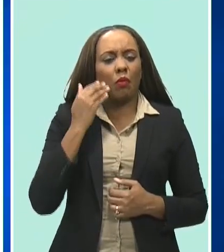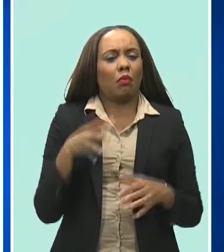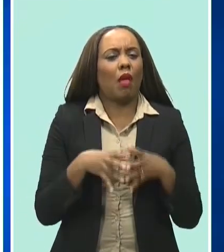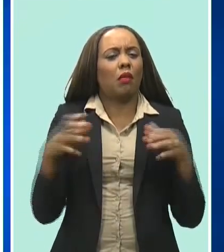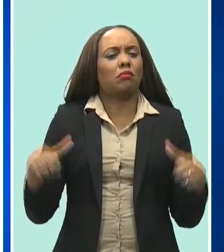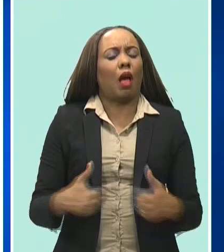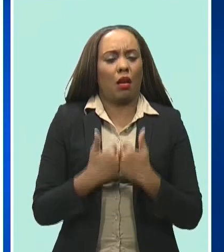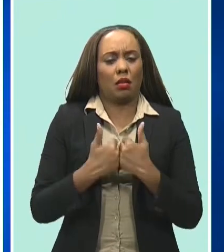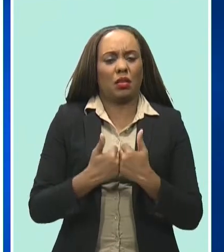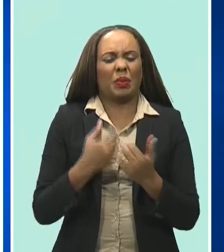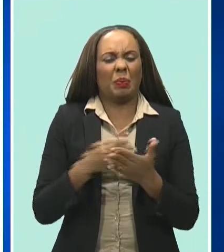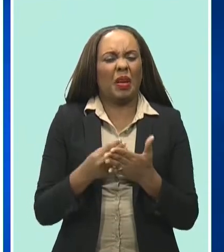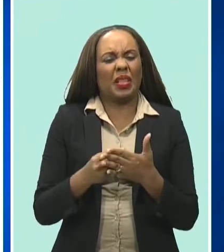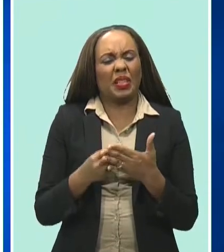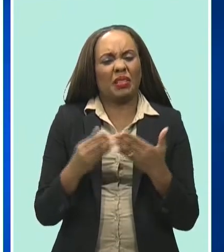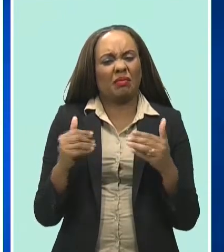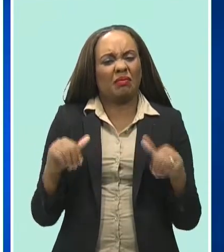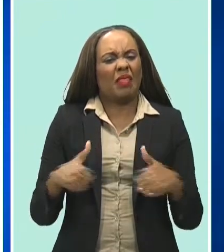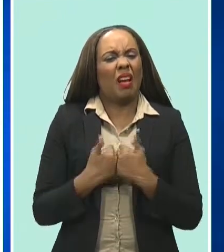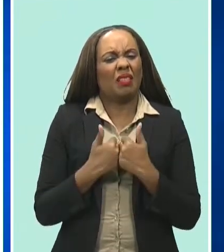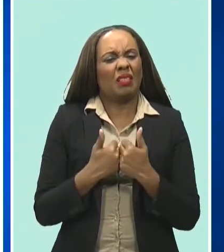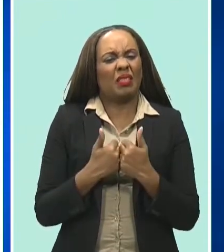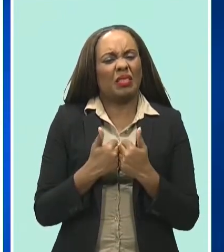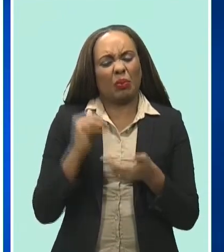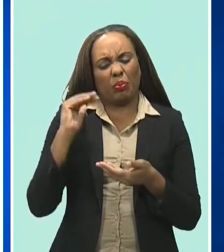constraints, the